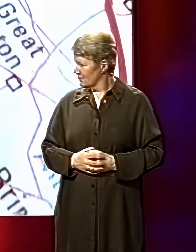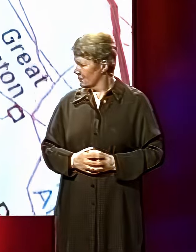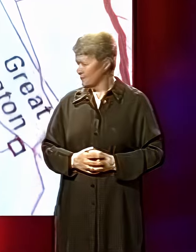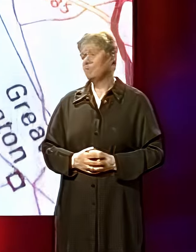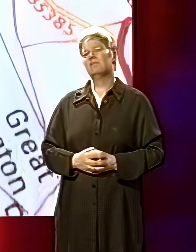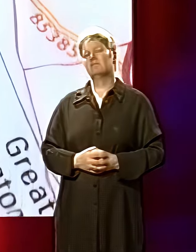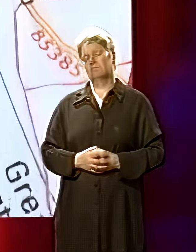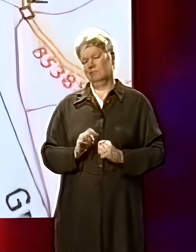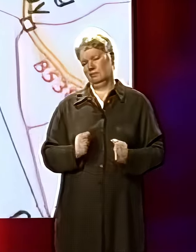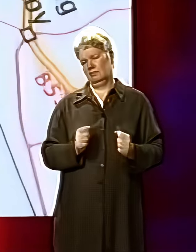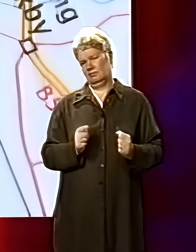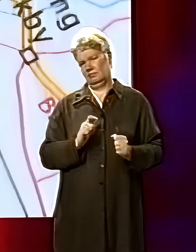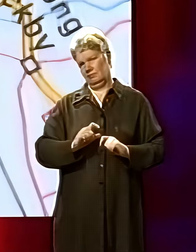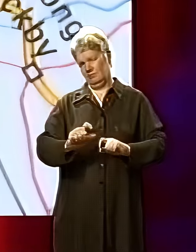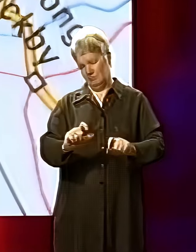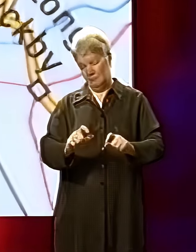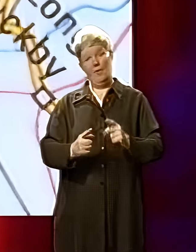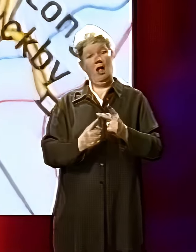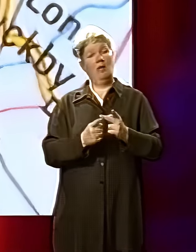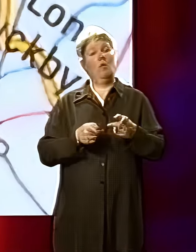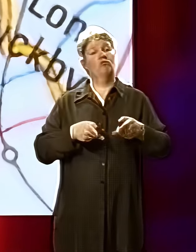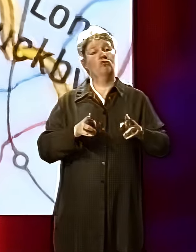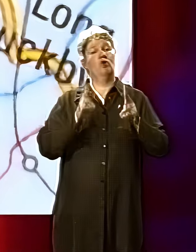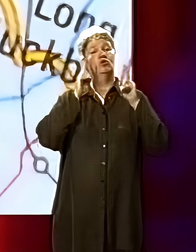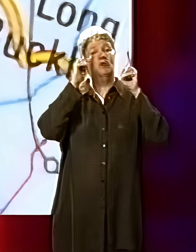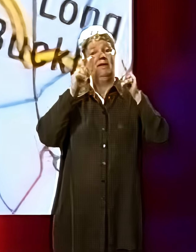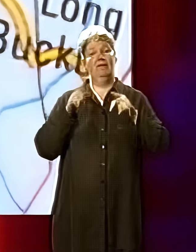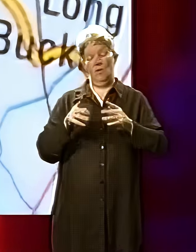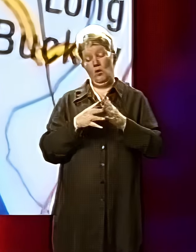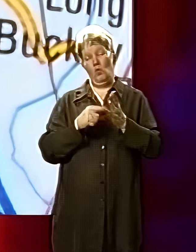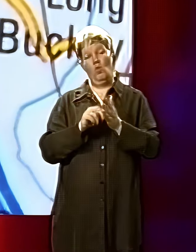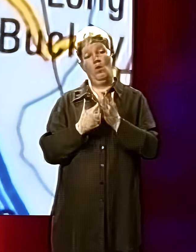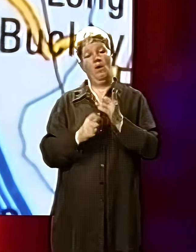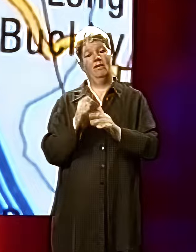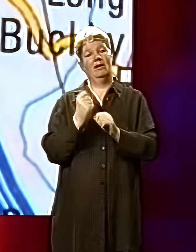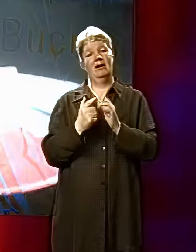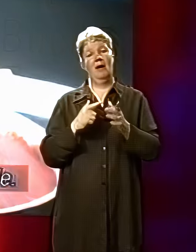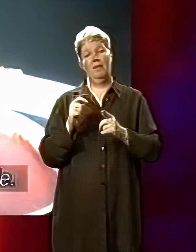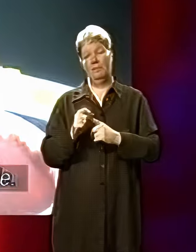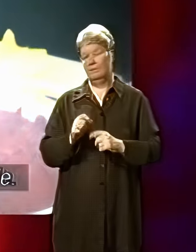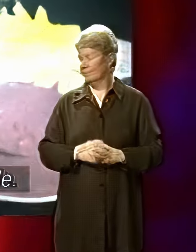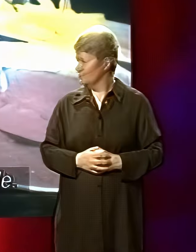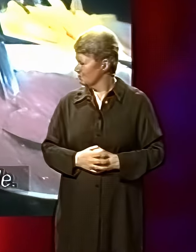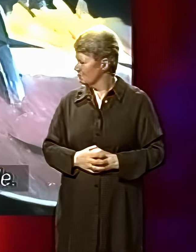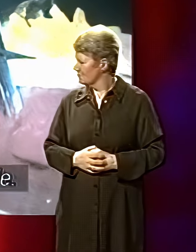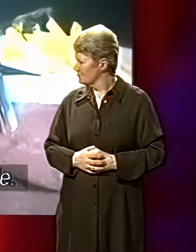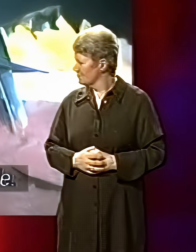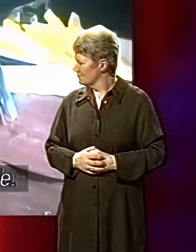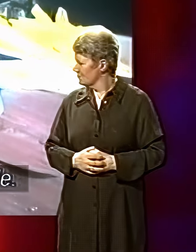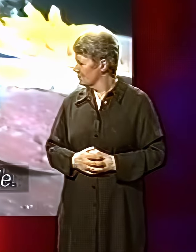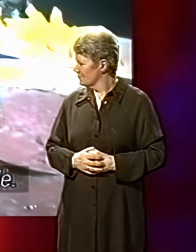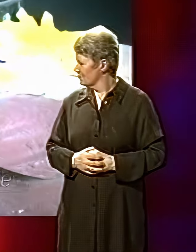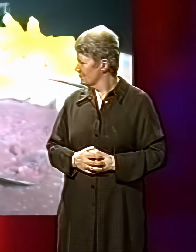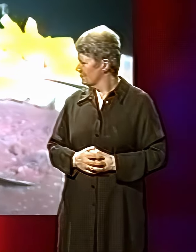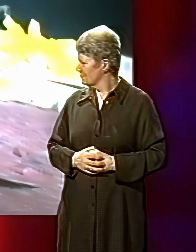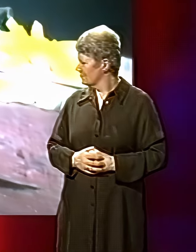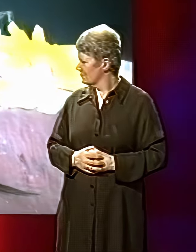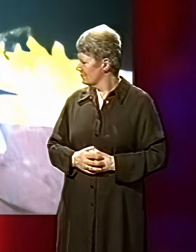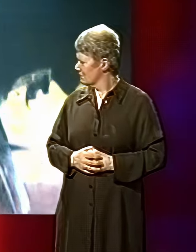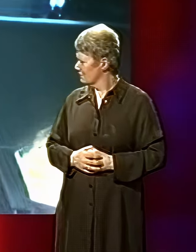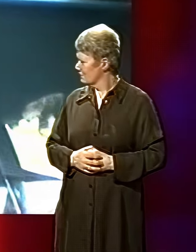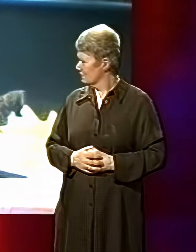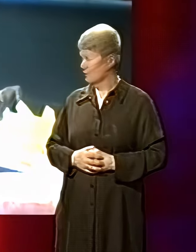Further down the road, we came to another Road Chef establishment, their Watford Gap services. Hiya, I'm still trying to decide. The